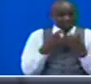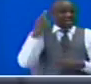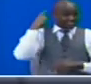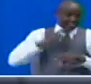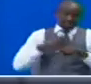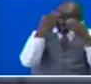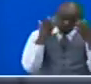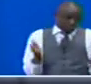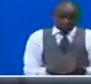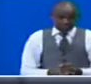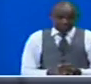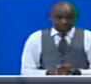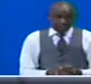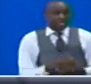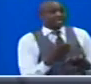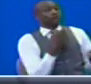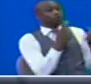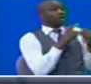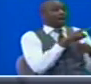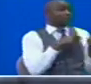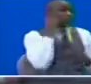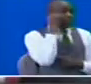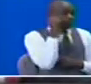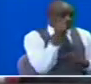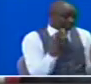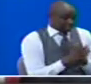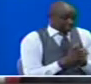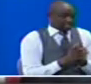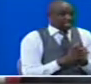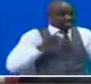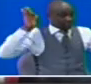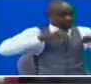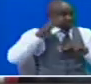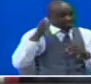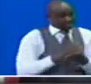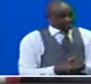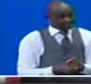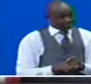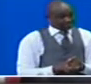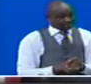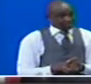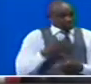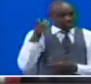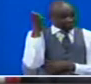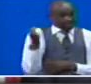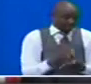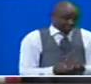time. All right, let's talk about the politics in the Rift Valley, in the South Rift, where you are right